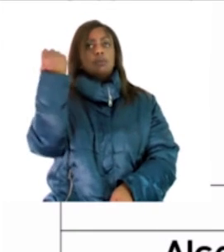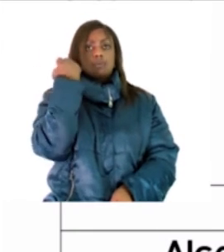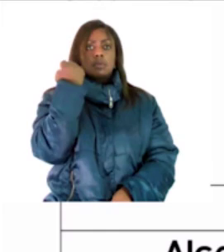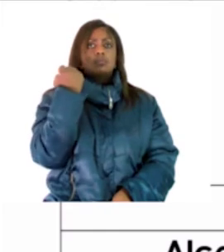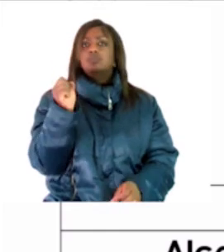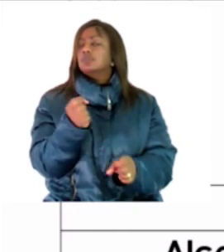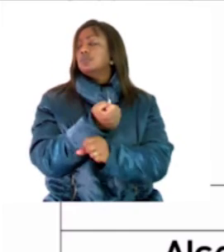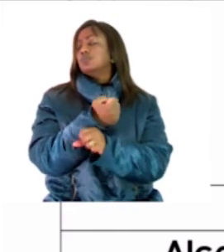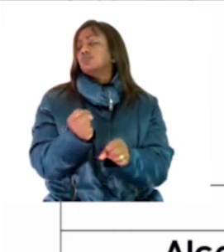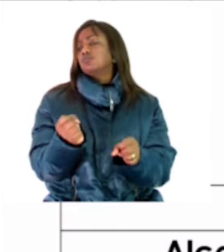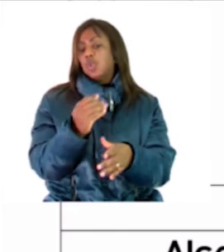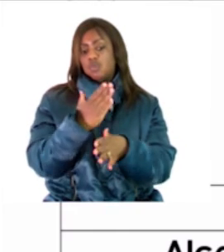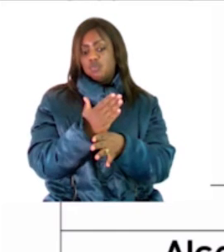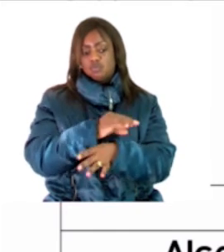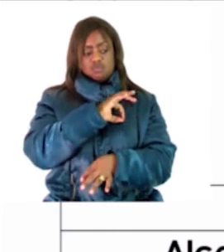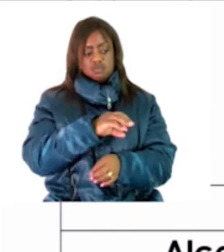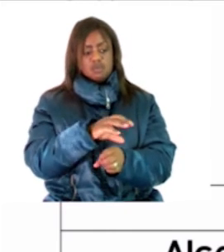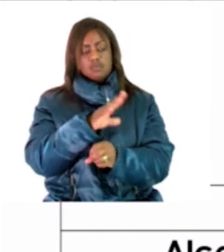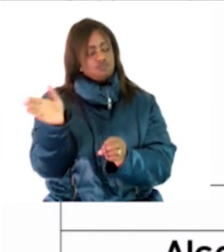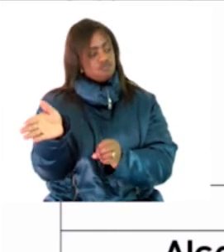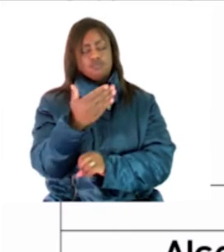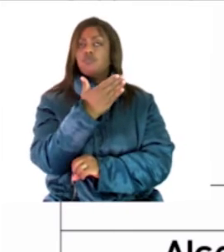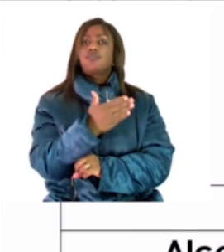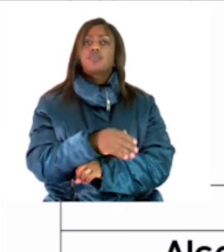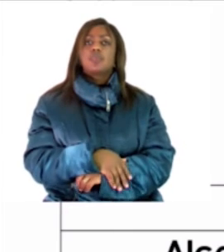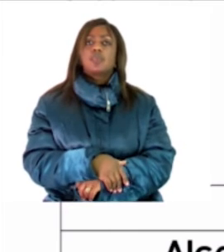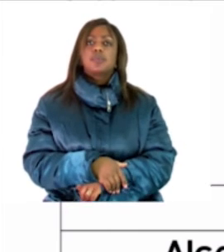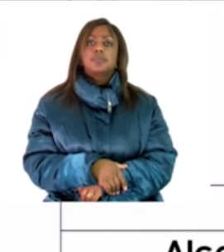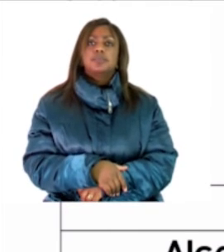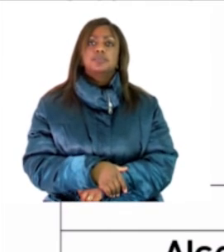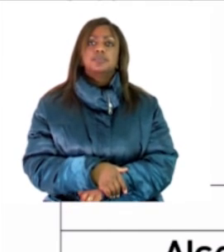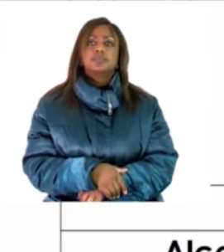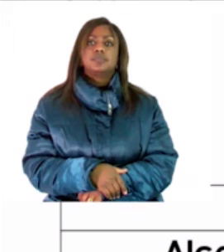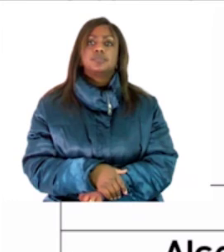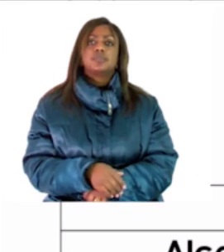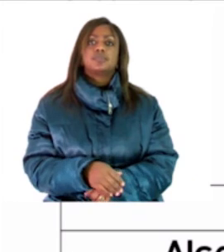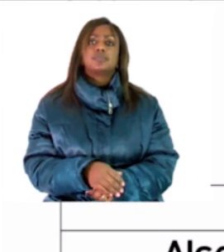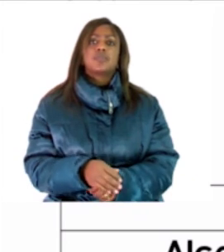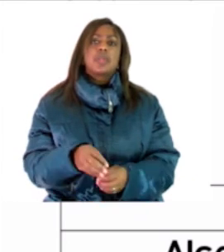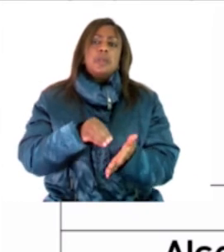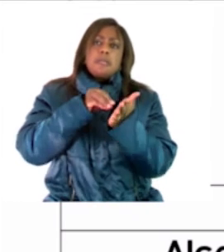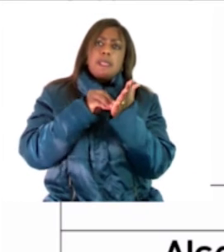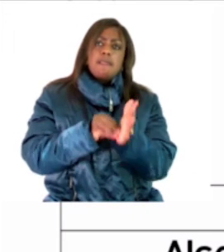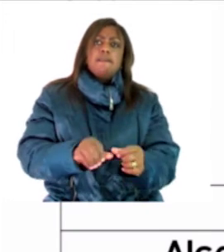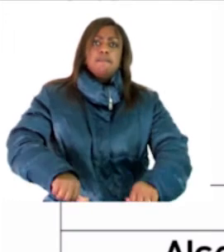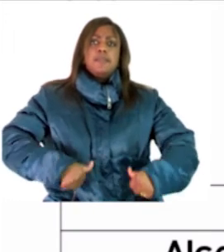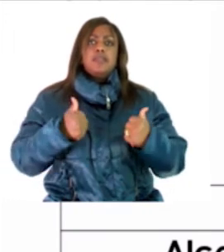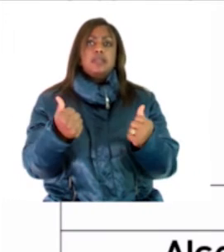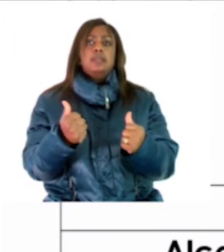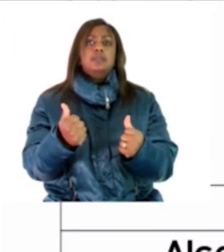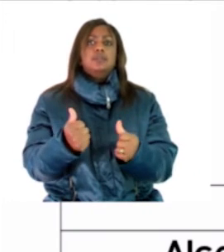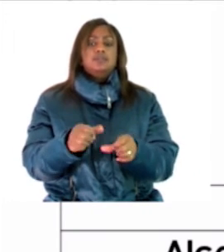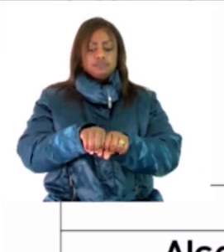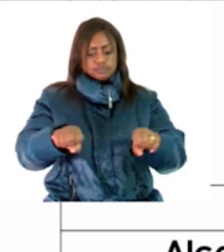you lose your job. And once you lose your job, you're not going to have a salary at the end of the month, or whenever you get paid, you're not going